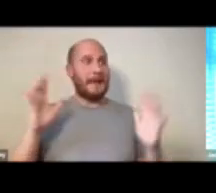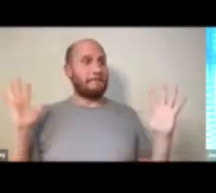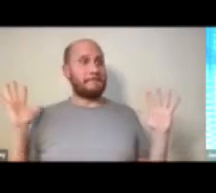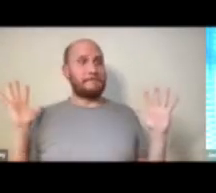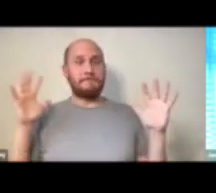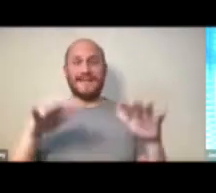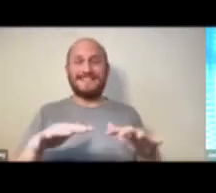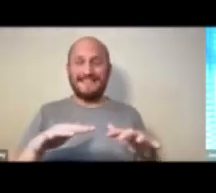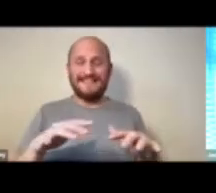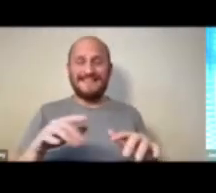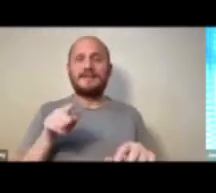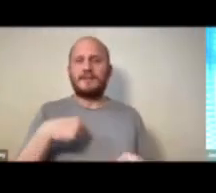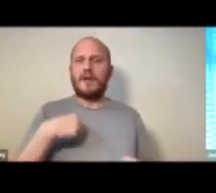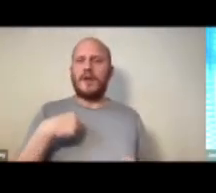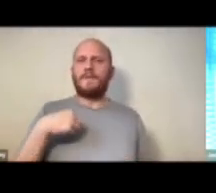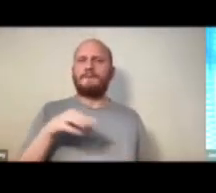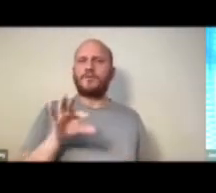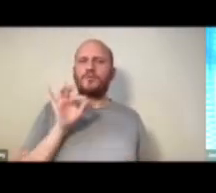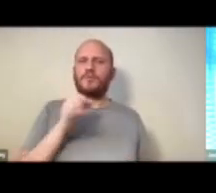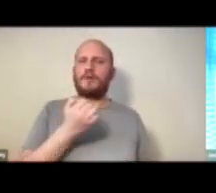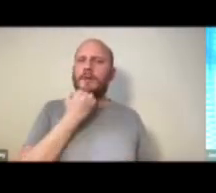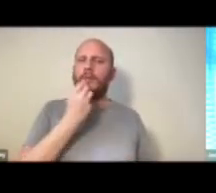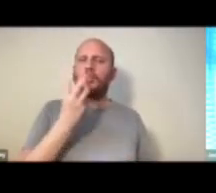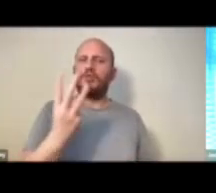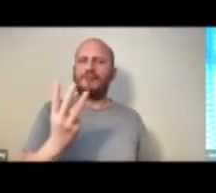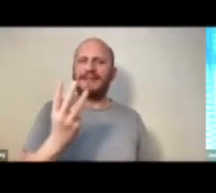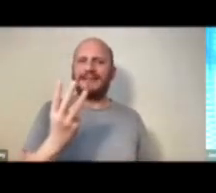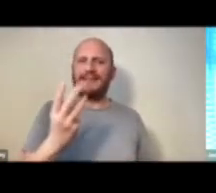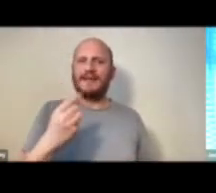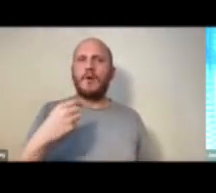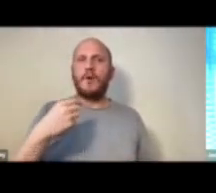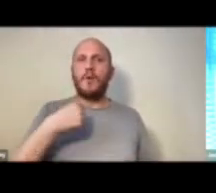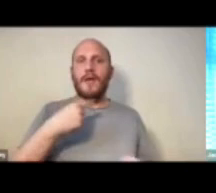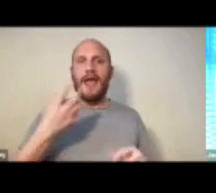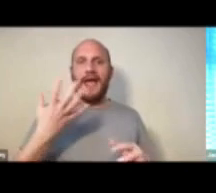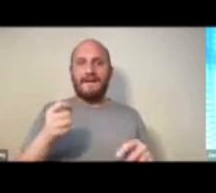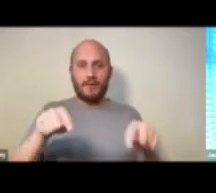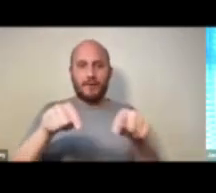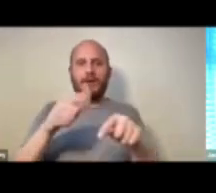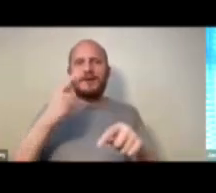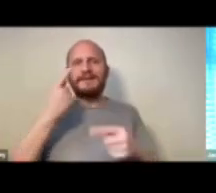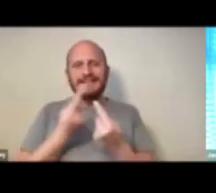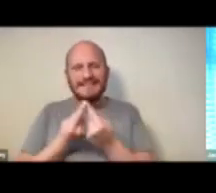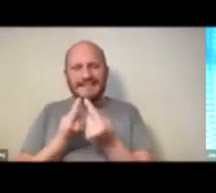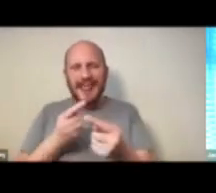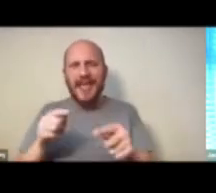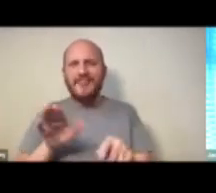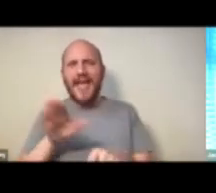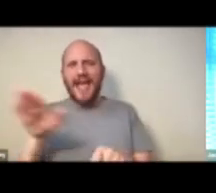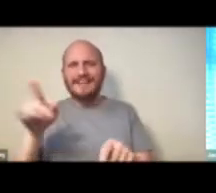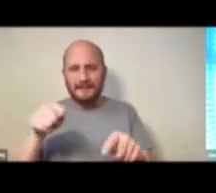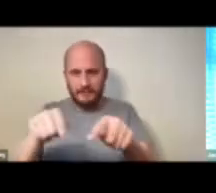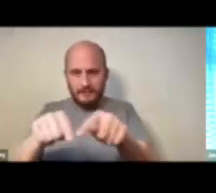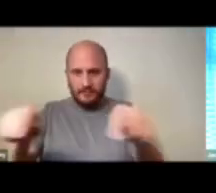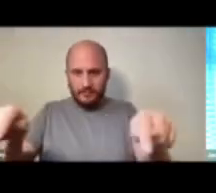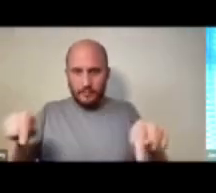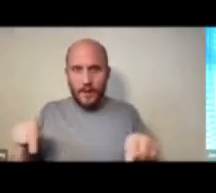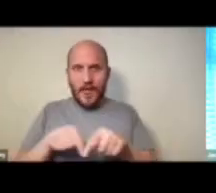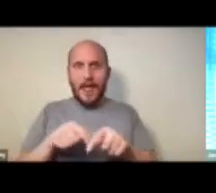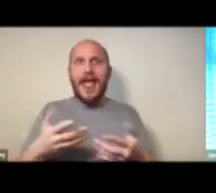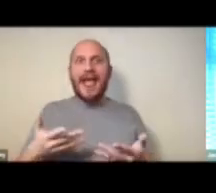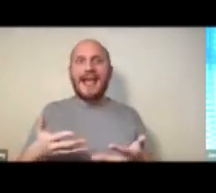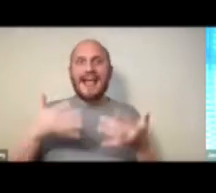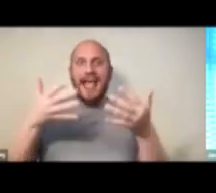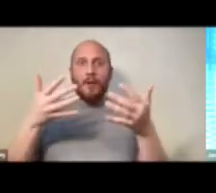in this case, I've chosen 3. We draw an imaginary square on the ground near the exit, count to 3,